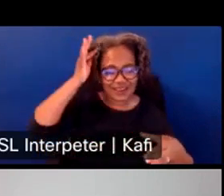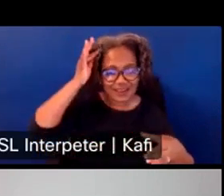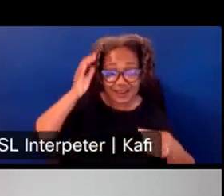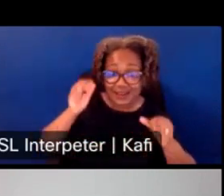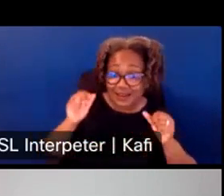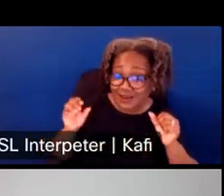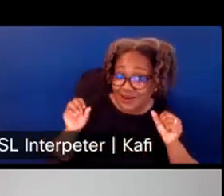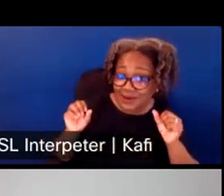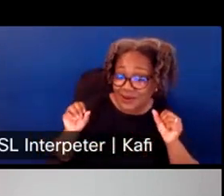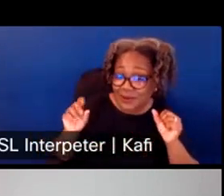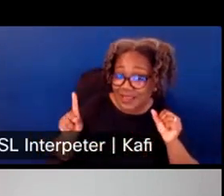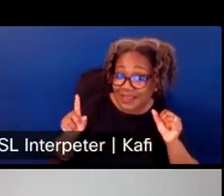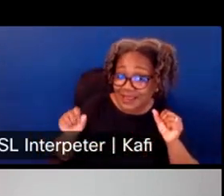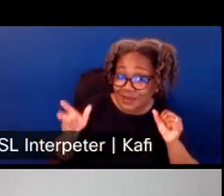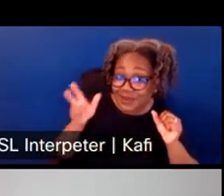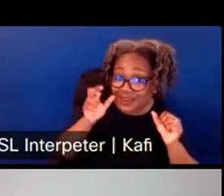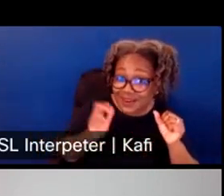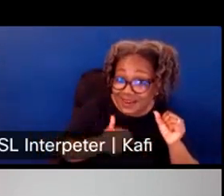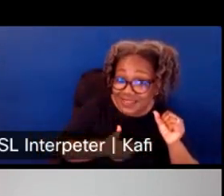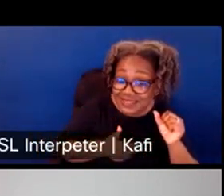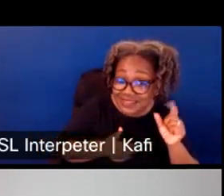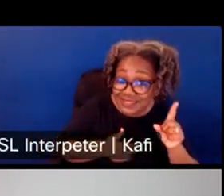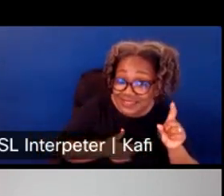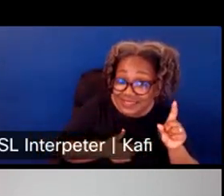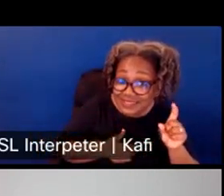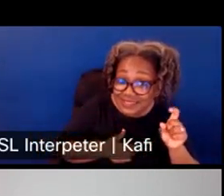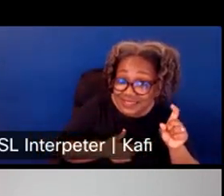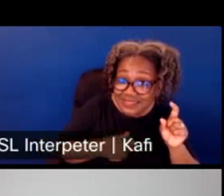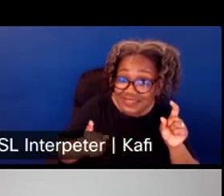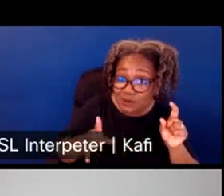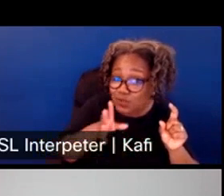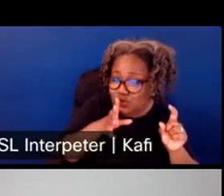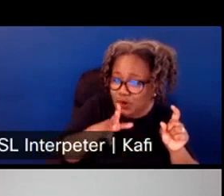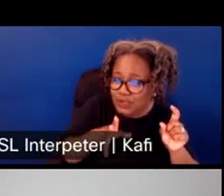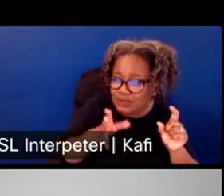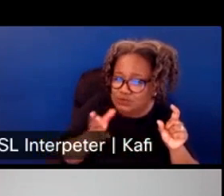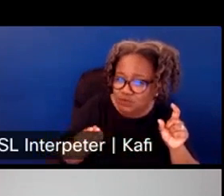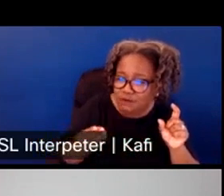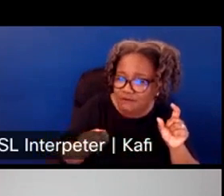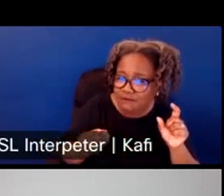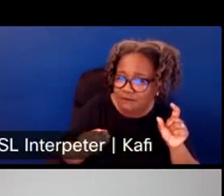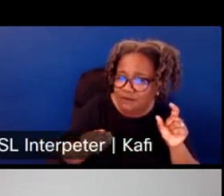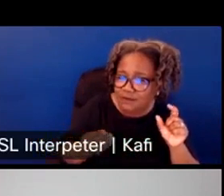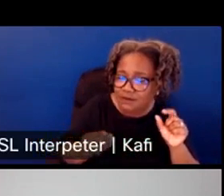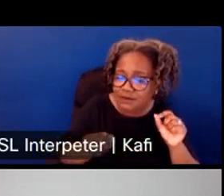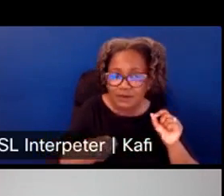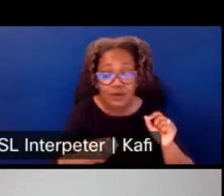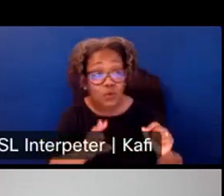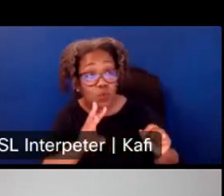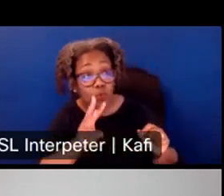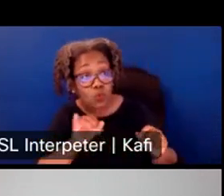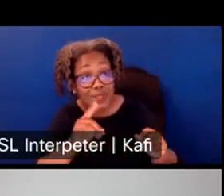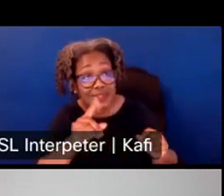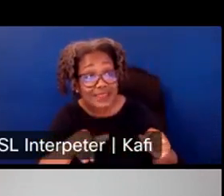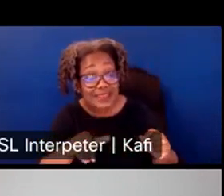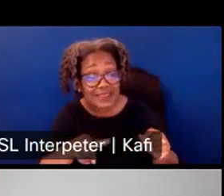just started to look raw. I hear someone. Hear me. Can move you to the stage. Can you speak Wendy? now? Yes. Can you I